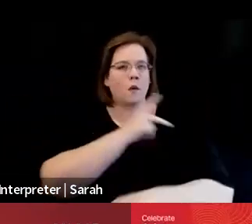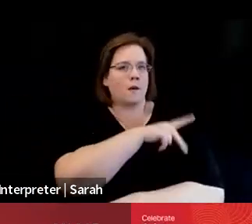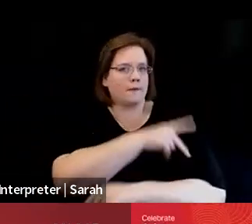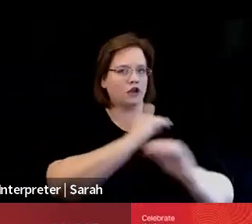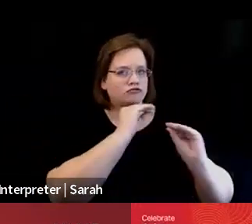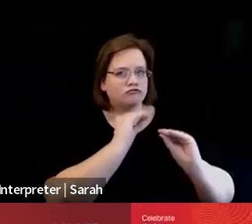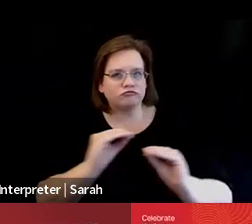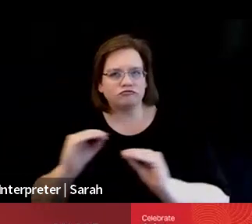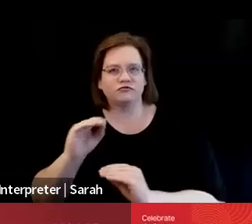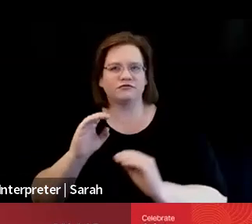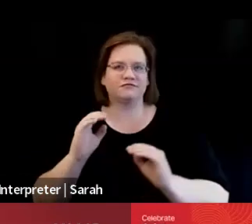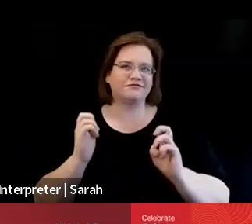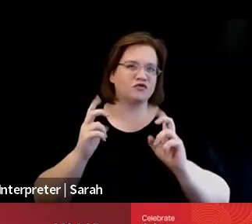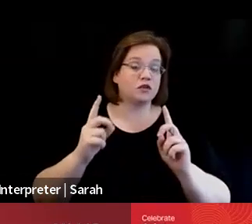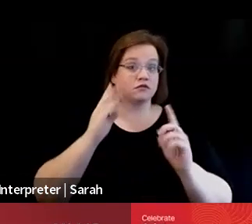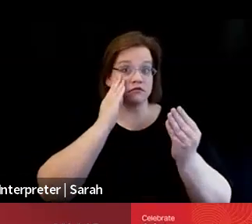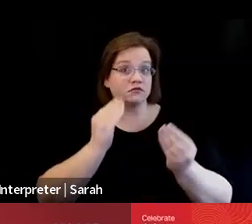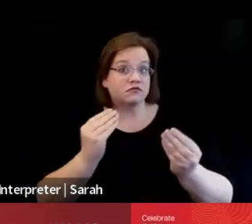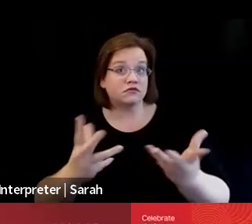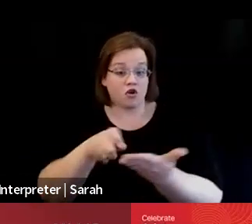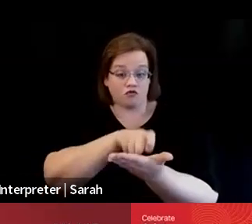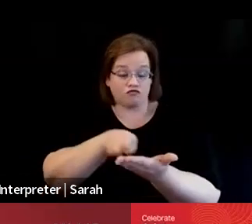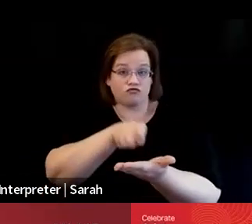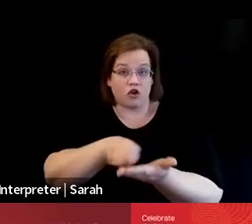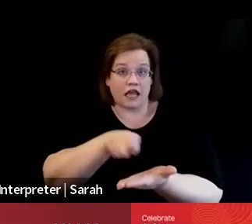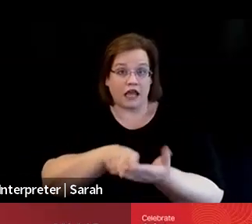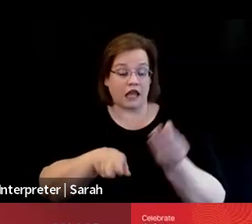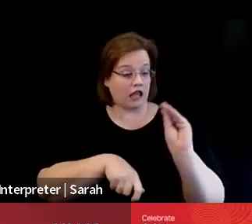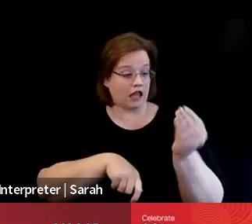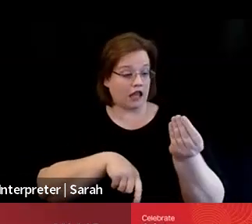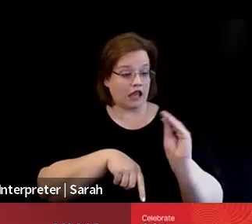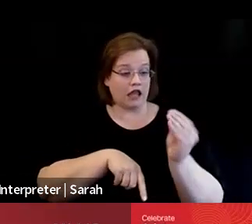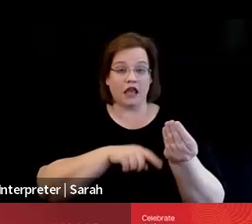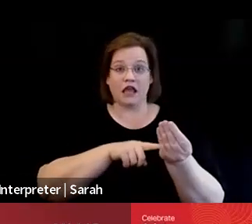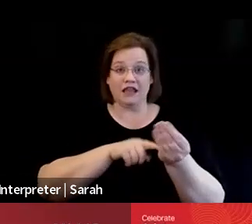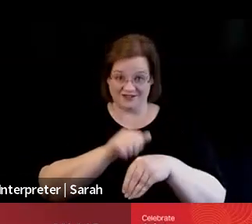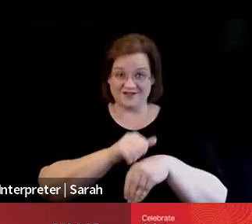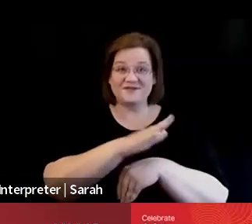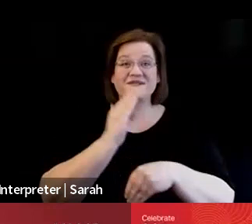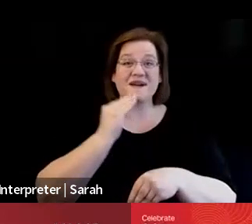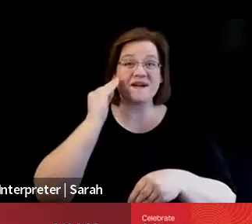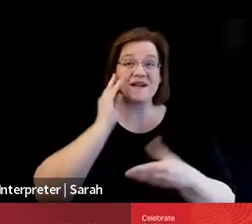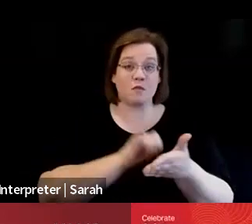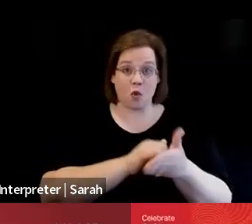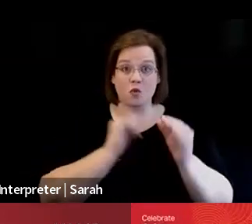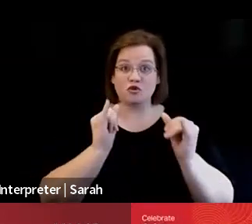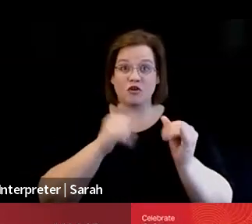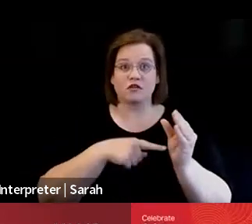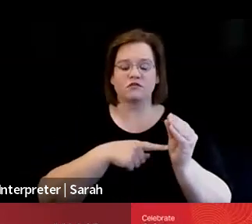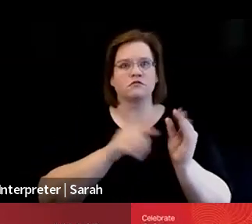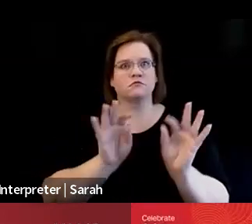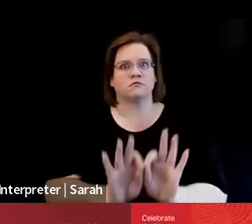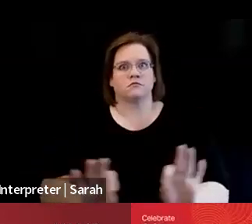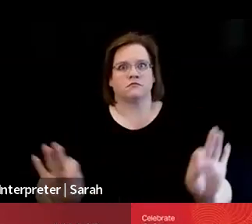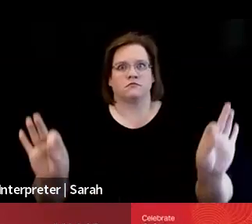And one of the things that we tell them is that those written papers that you send home with people, those instructions, are critically